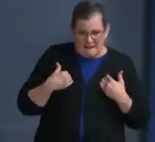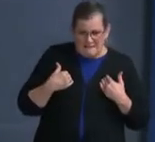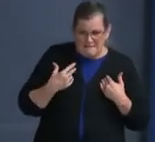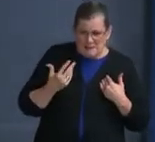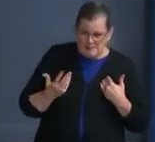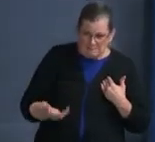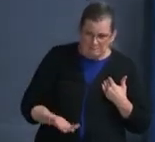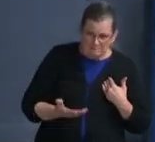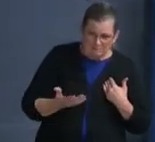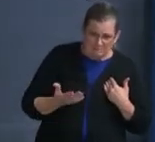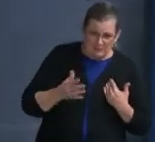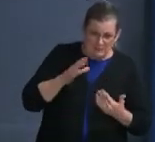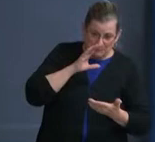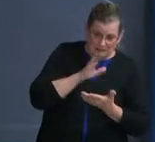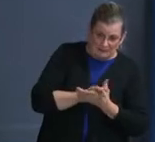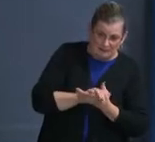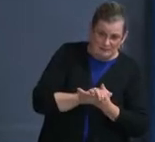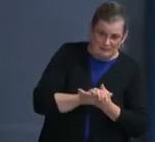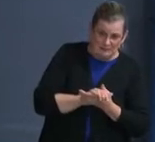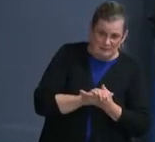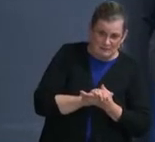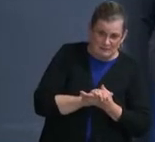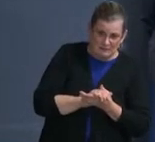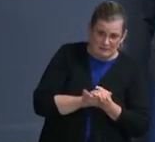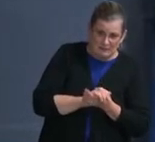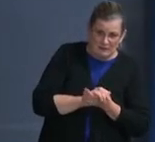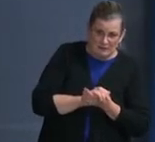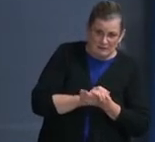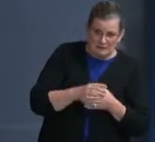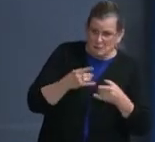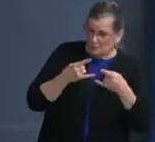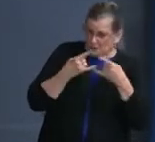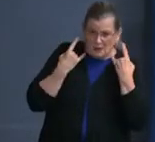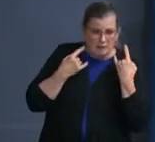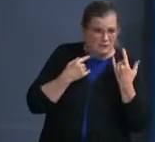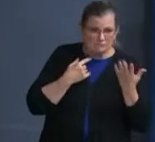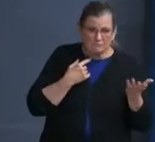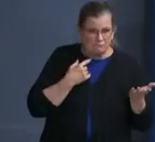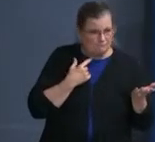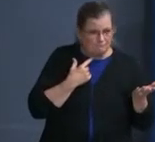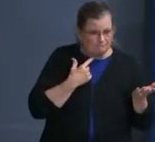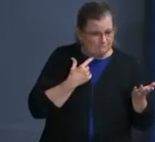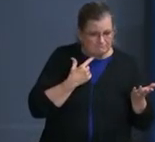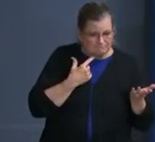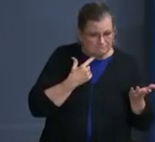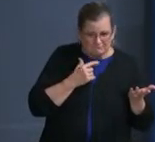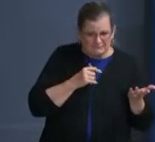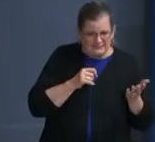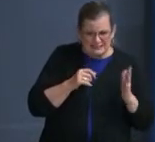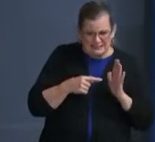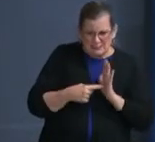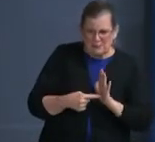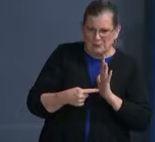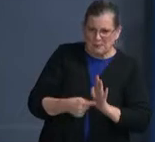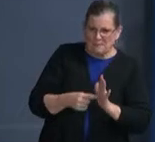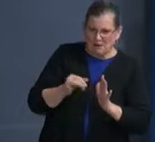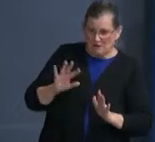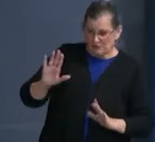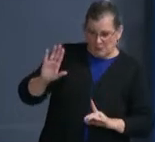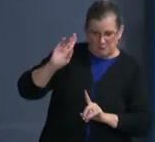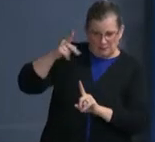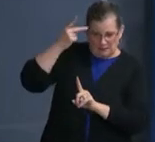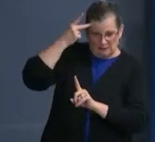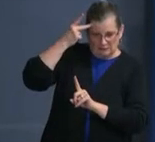the belief that masks are some symbol of their political